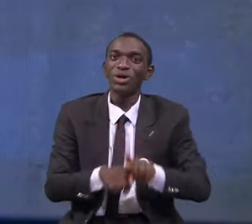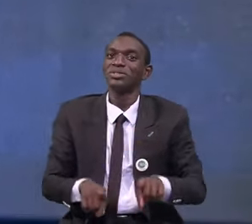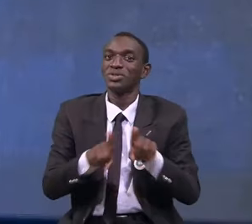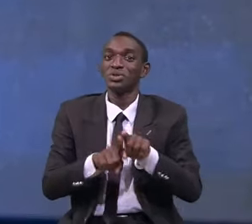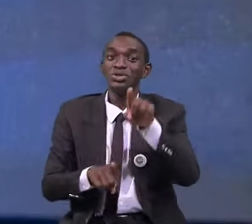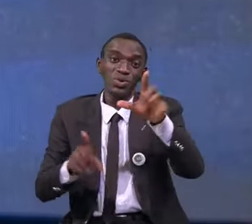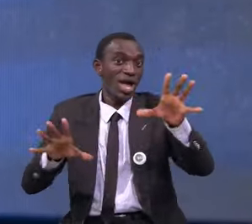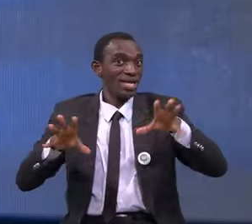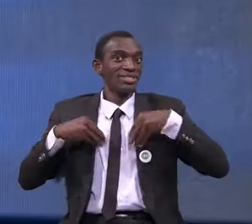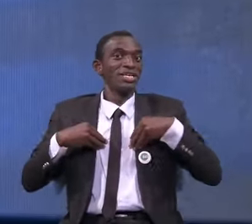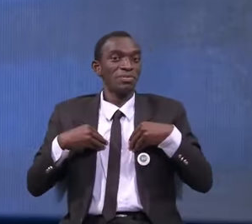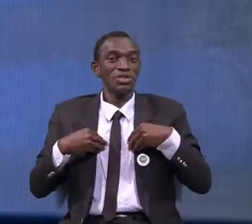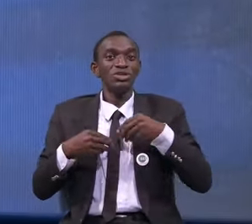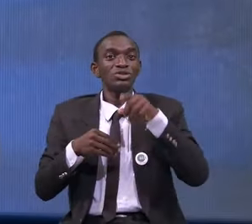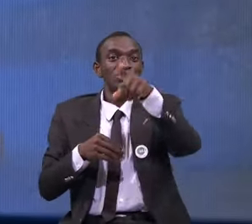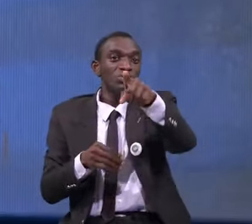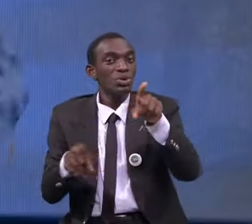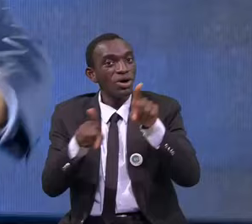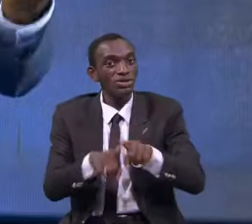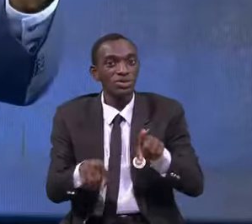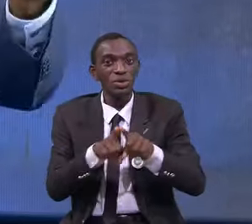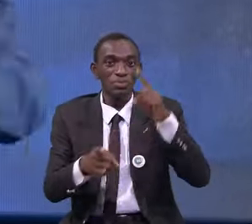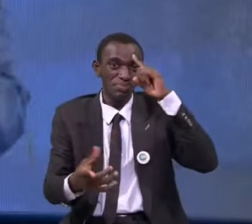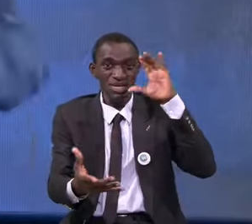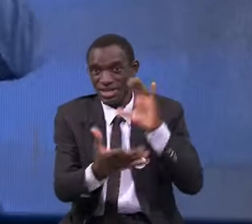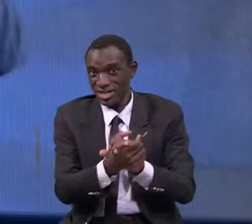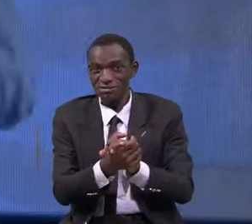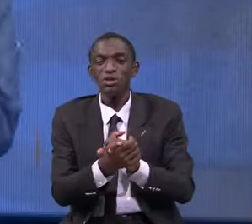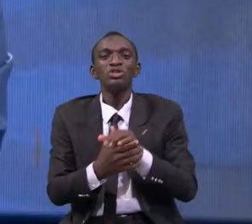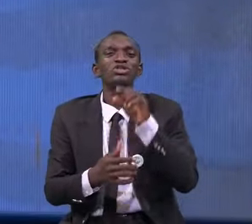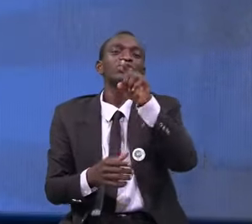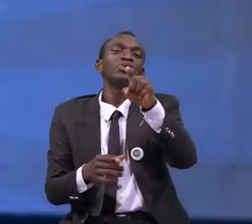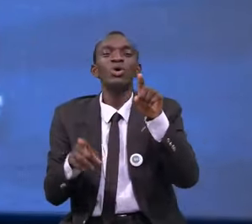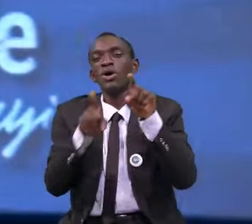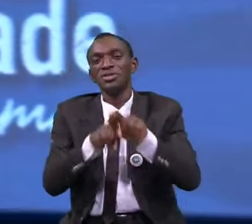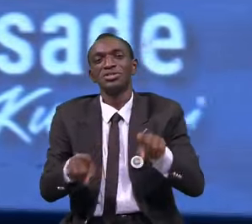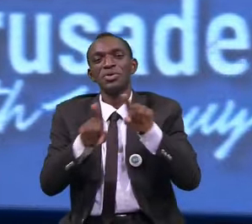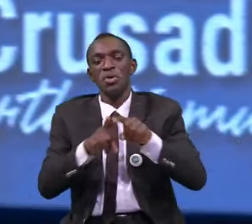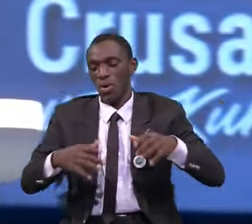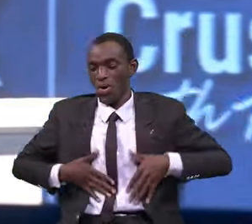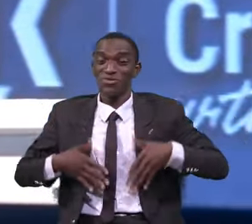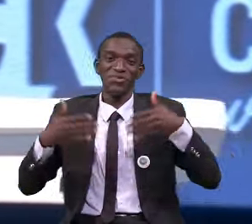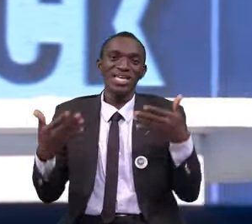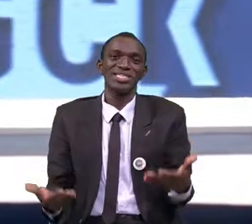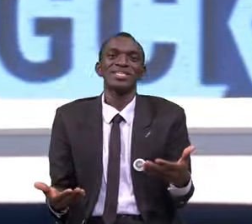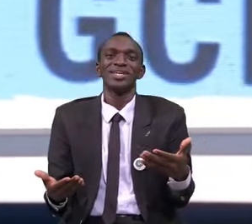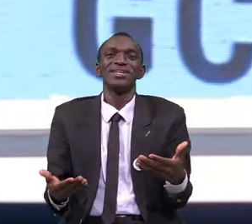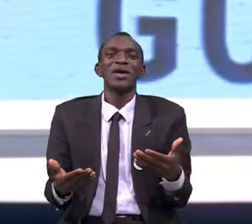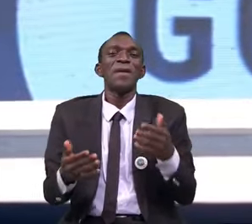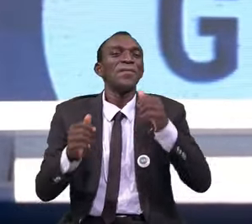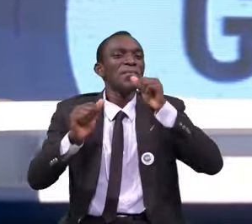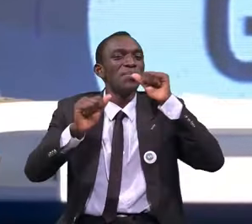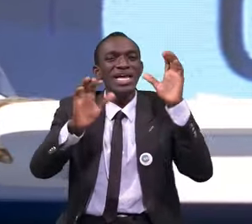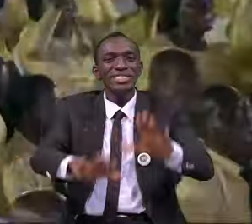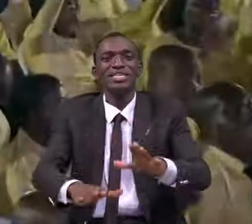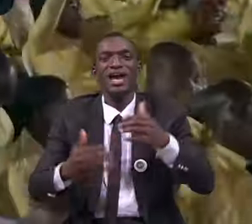accepting, you believing, you confessing, blessing has